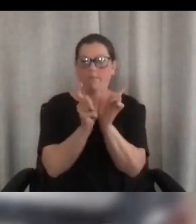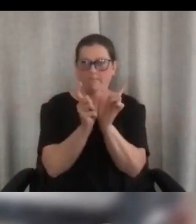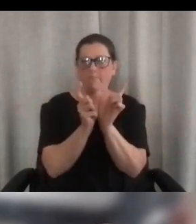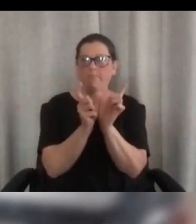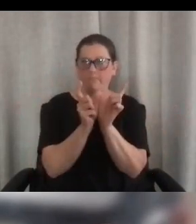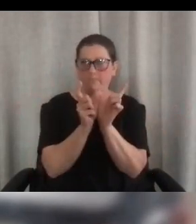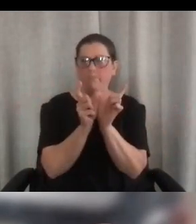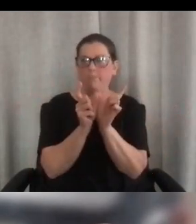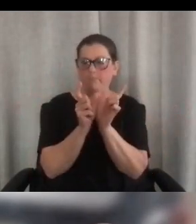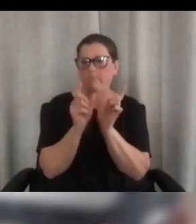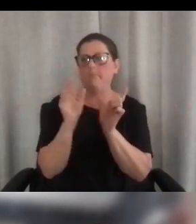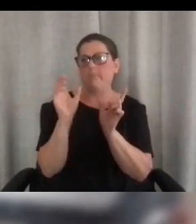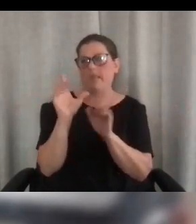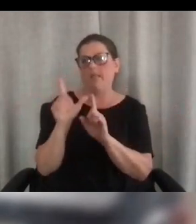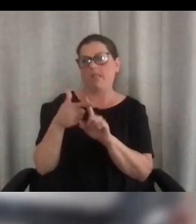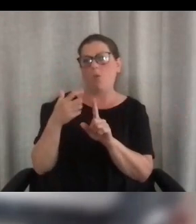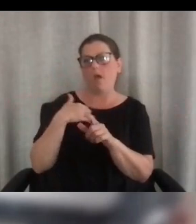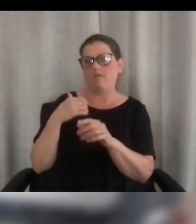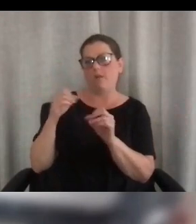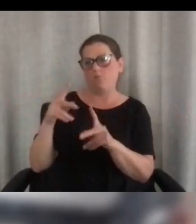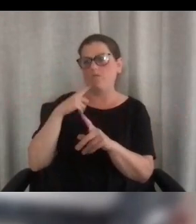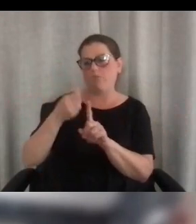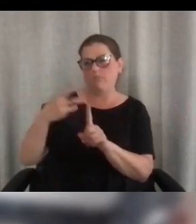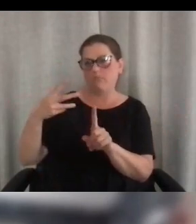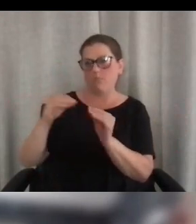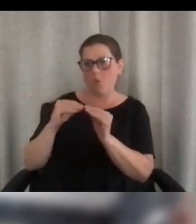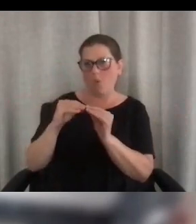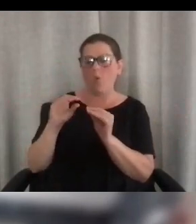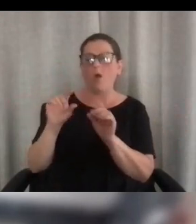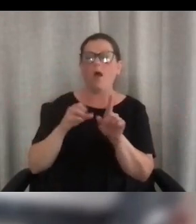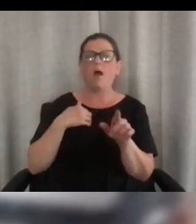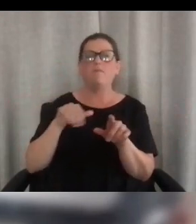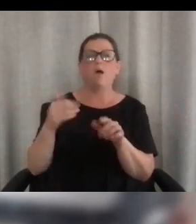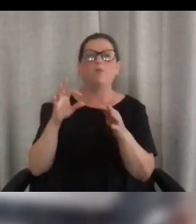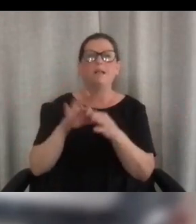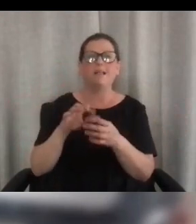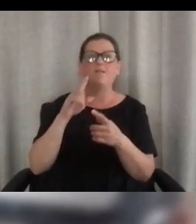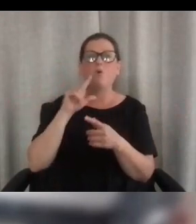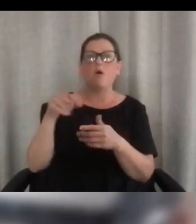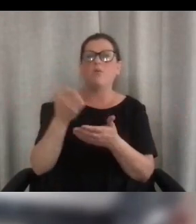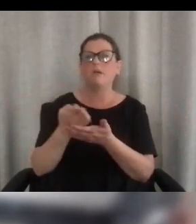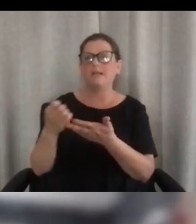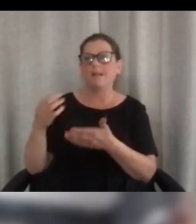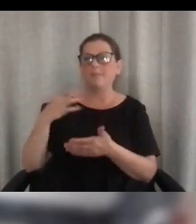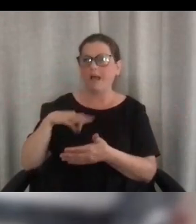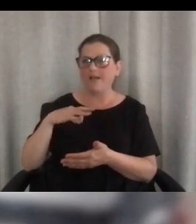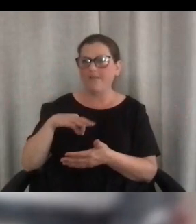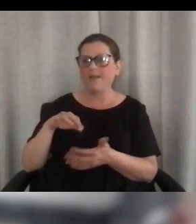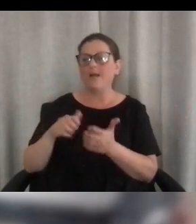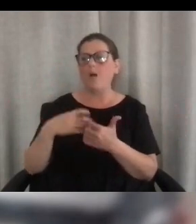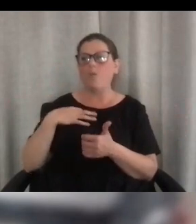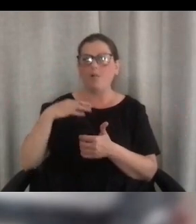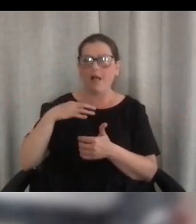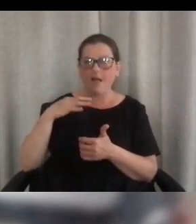us that opportunity to explain a little bit of that. We also had other links to other economic benefits for families, how to apply,